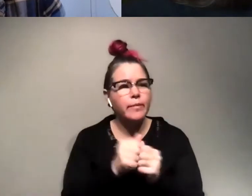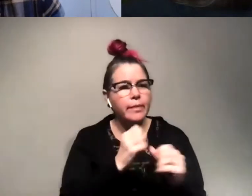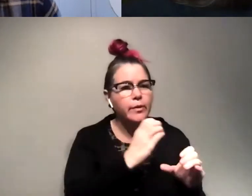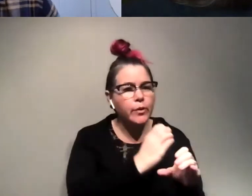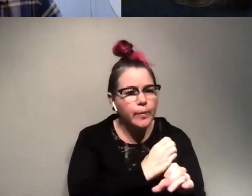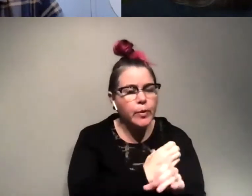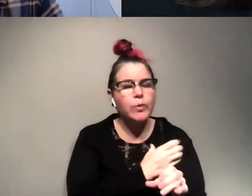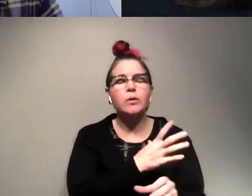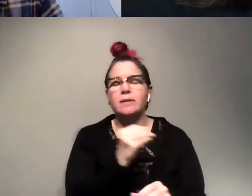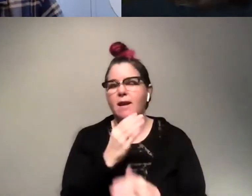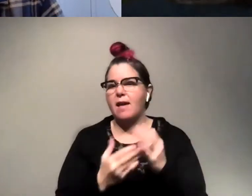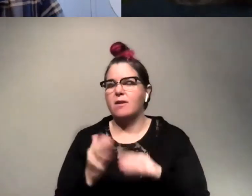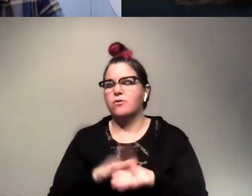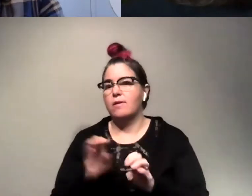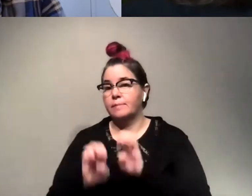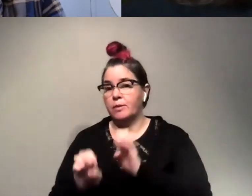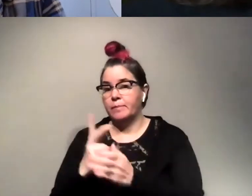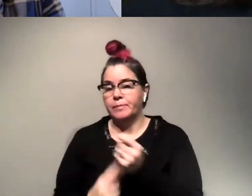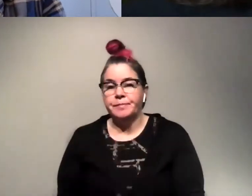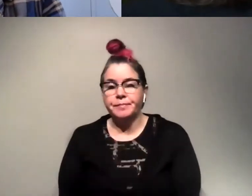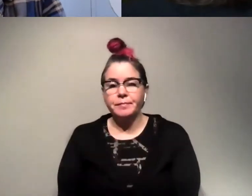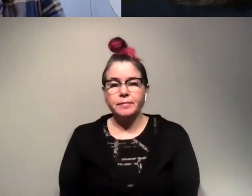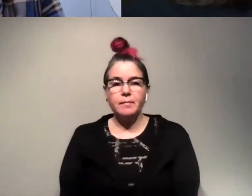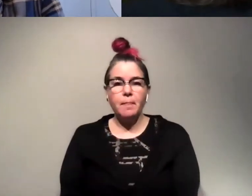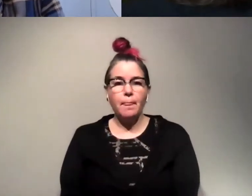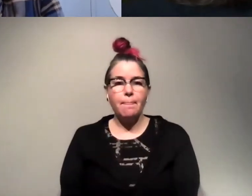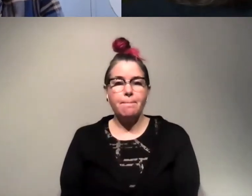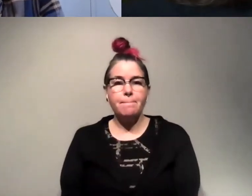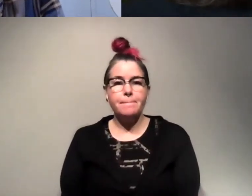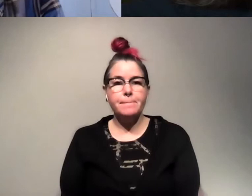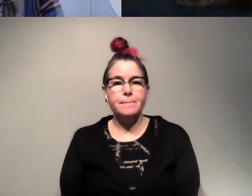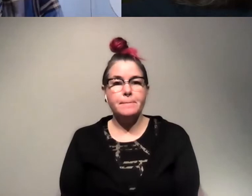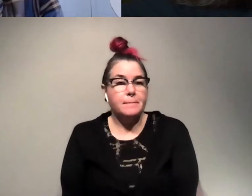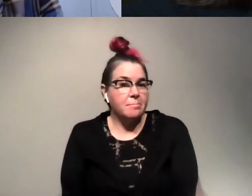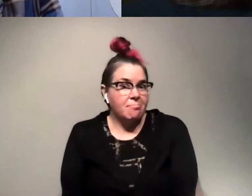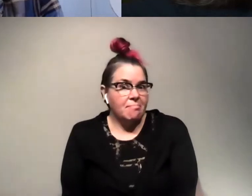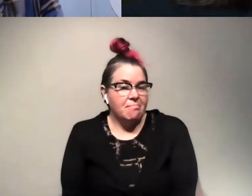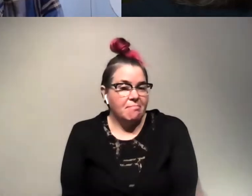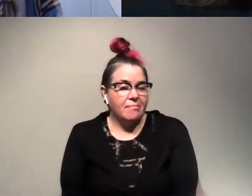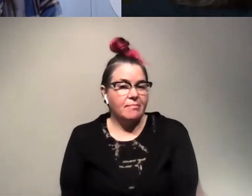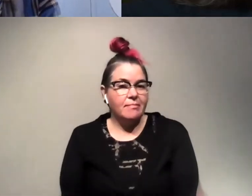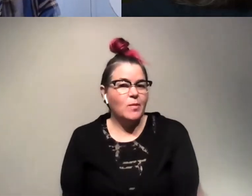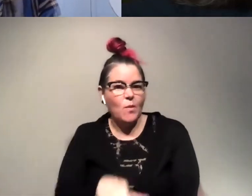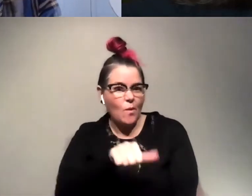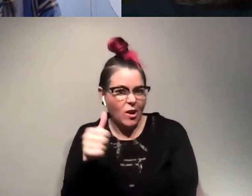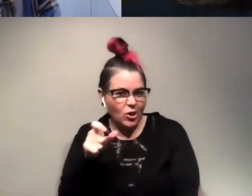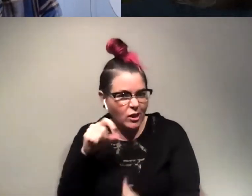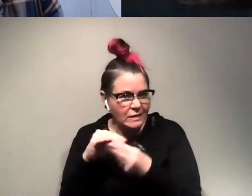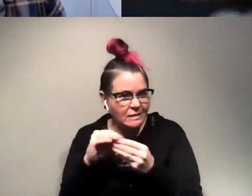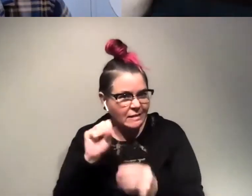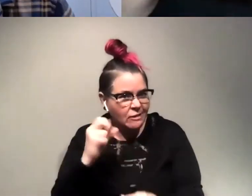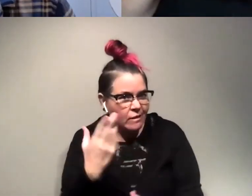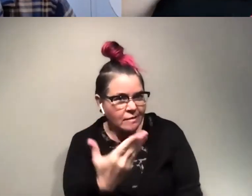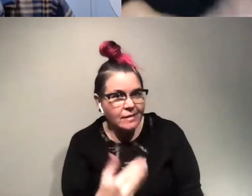also hands-on experiments. I don't know. What else should I say, Sarah? That